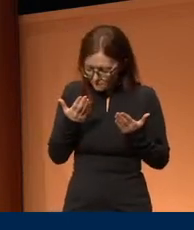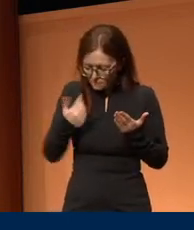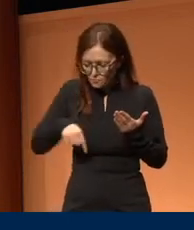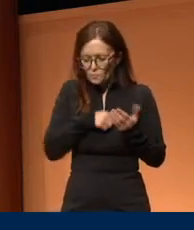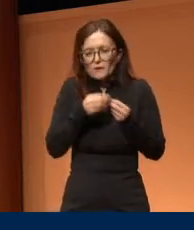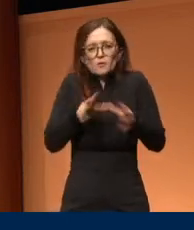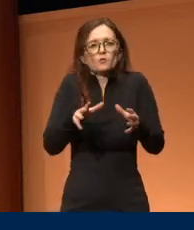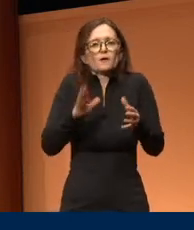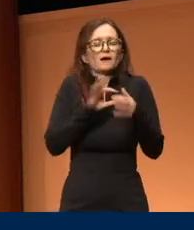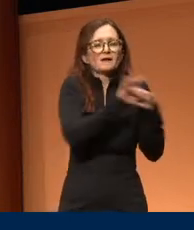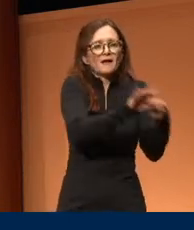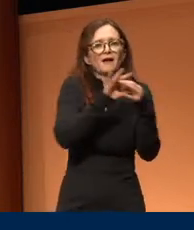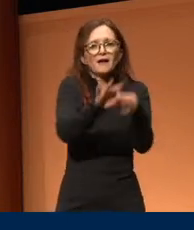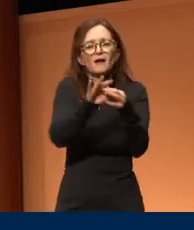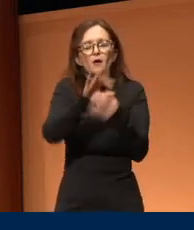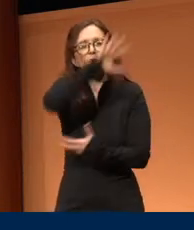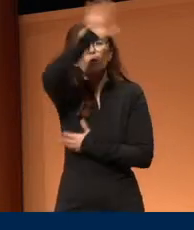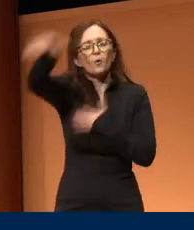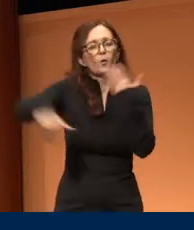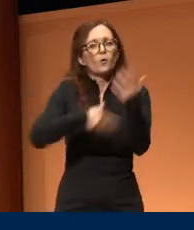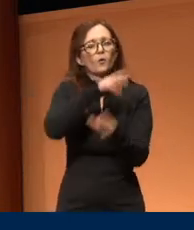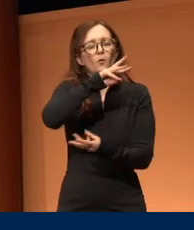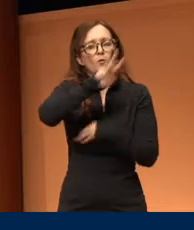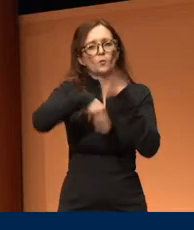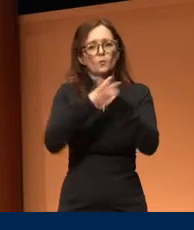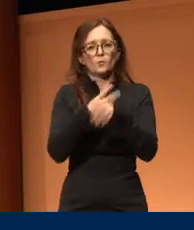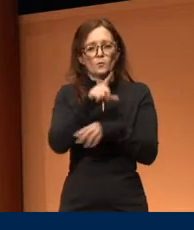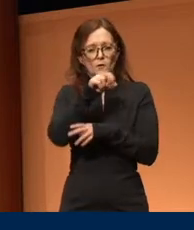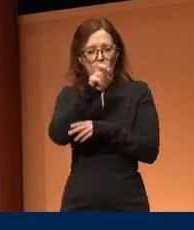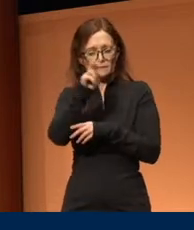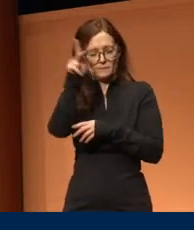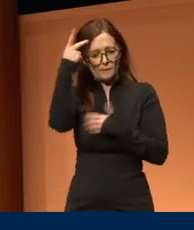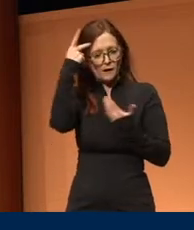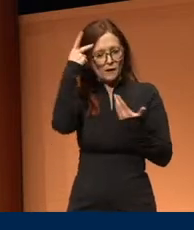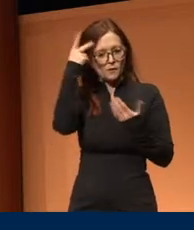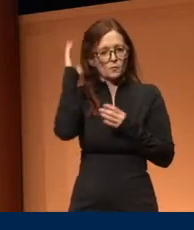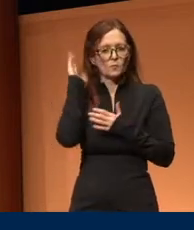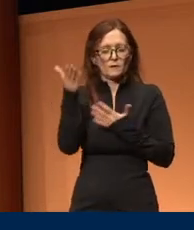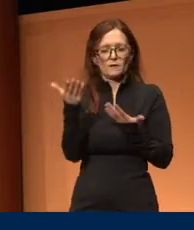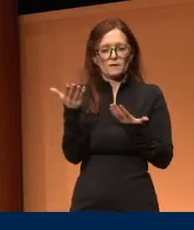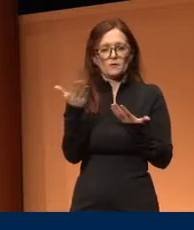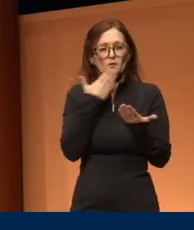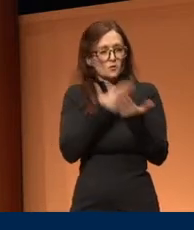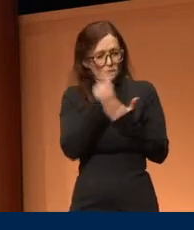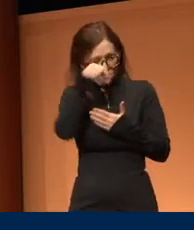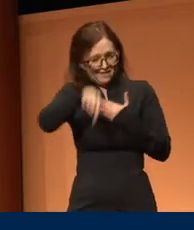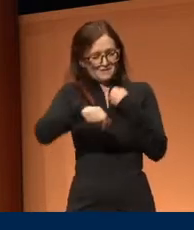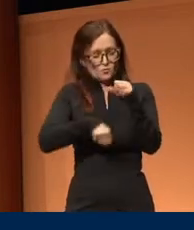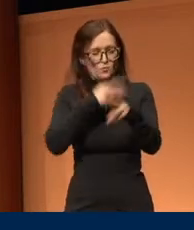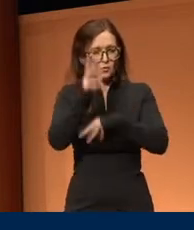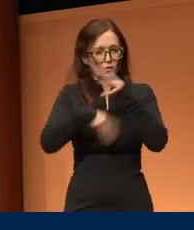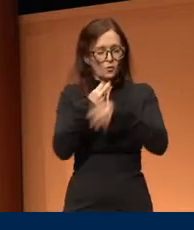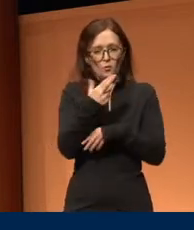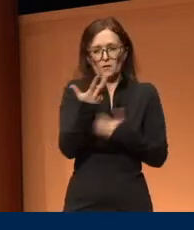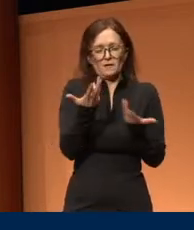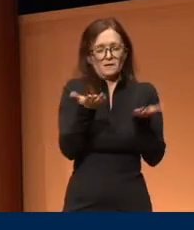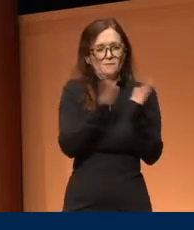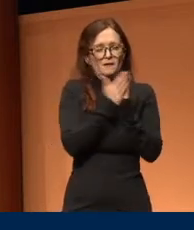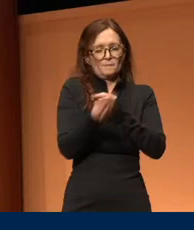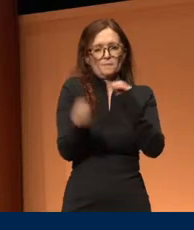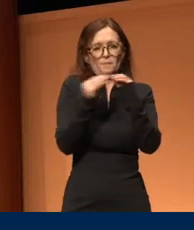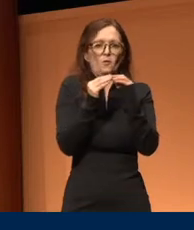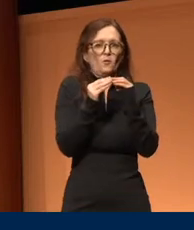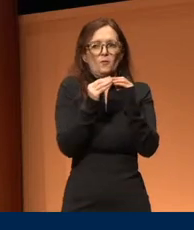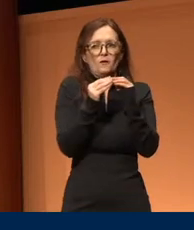kind of interconnected global world, is love and politics gonna be good for this kind of world? Or is it gonna take us to engaging